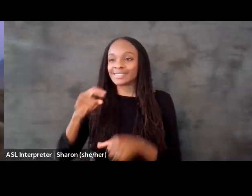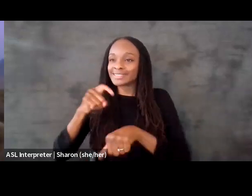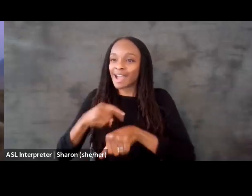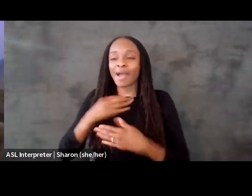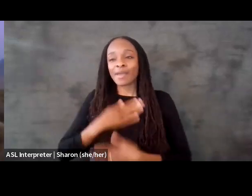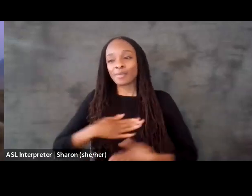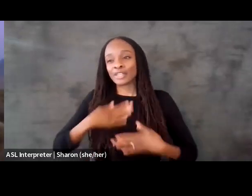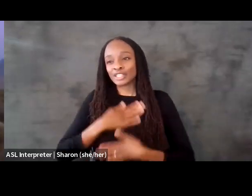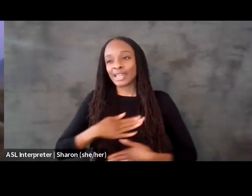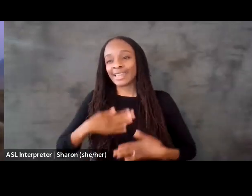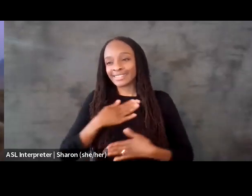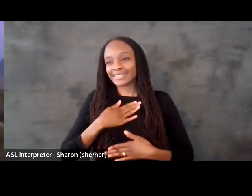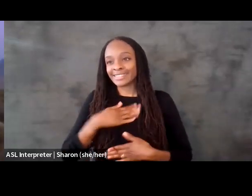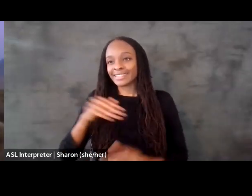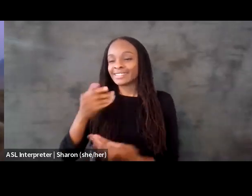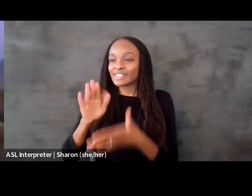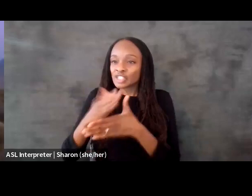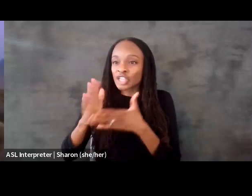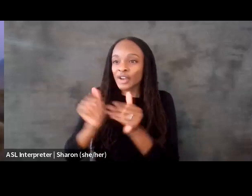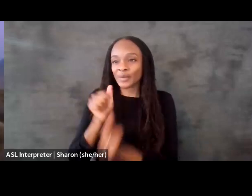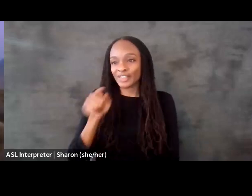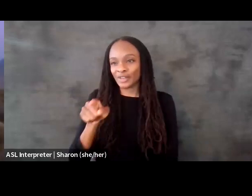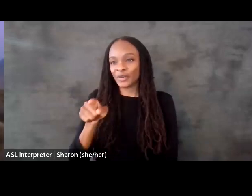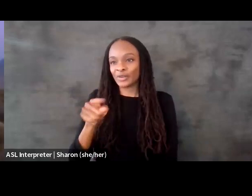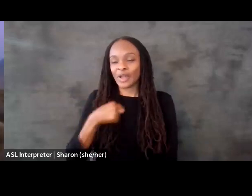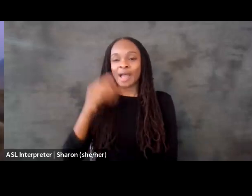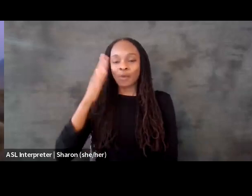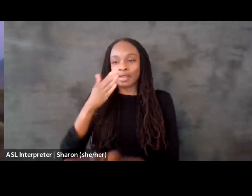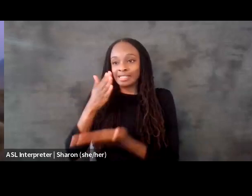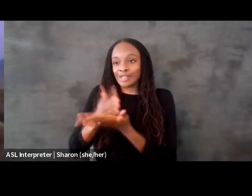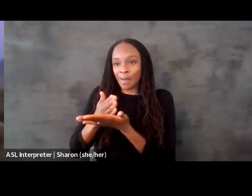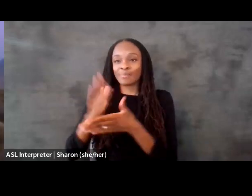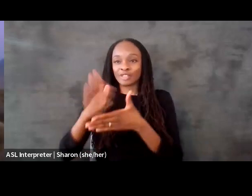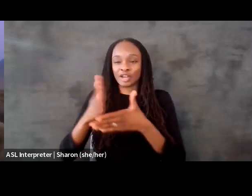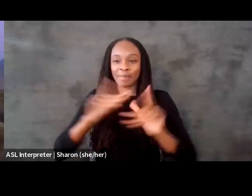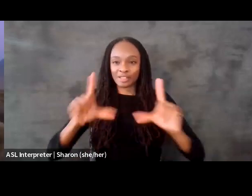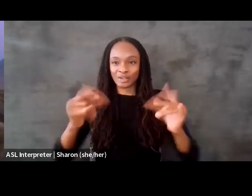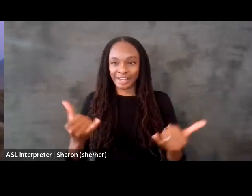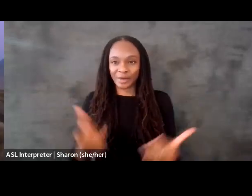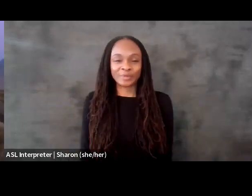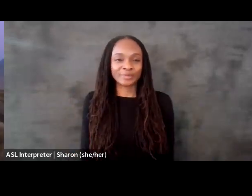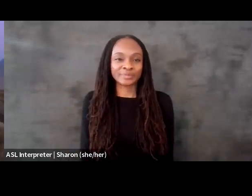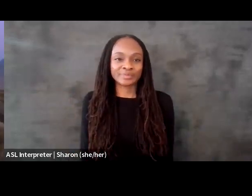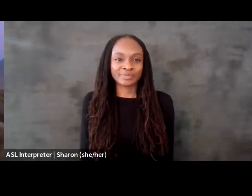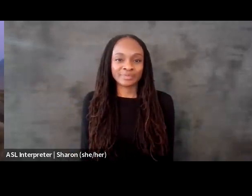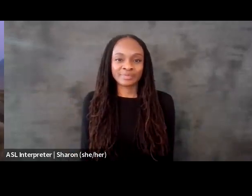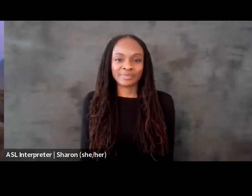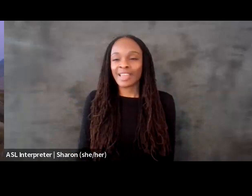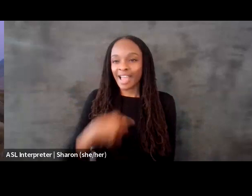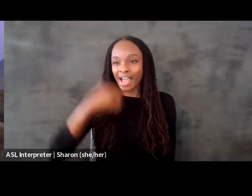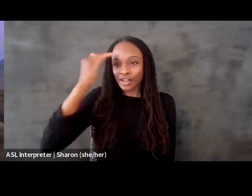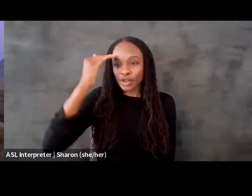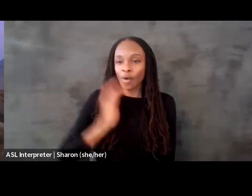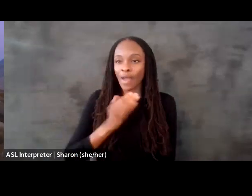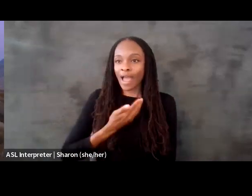appreciate sharing with you. And so I'm going to stop my sharing now. And I know that our